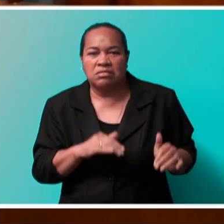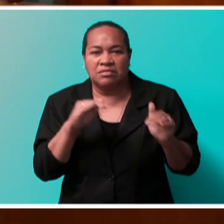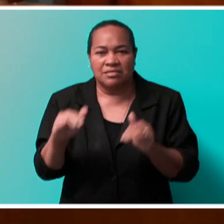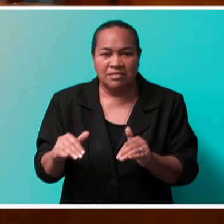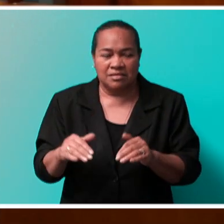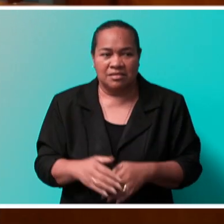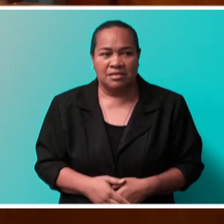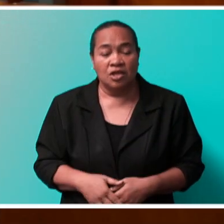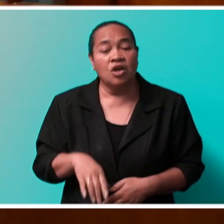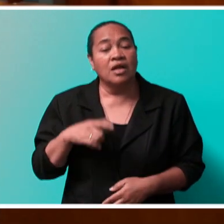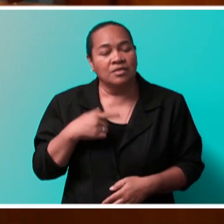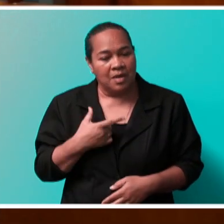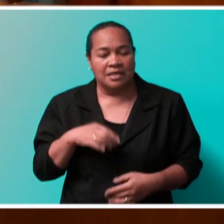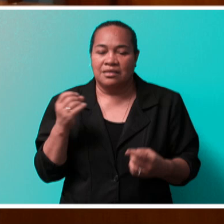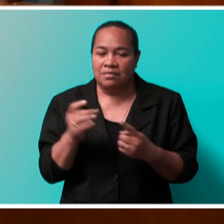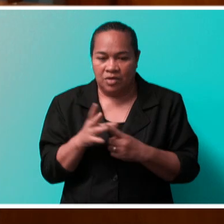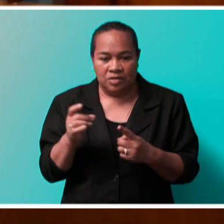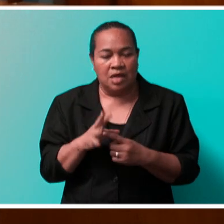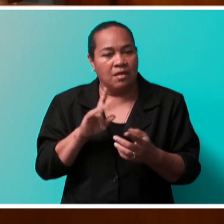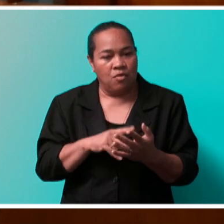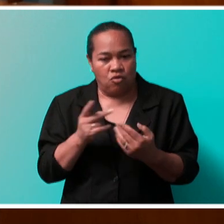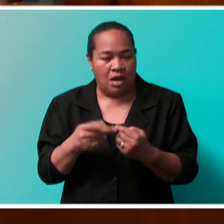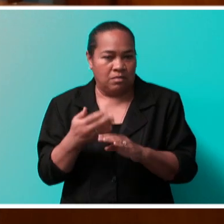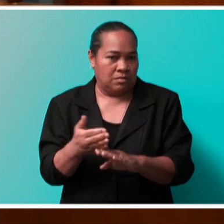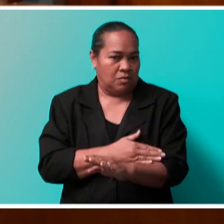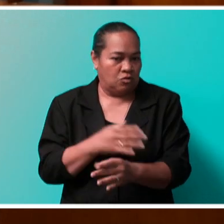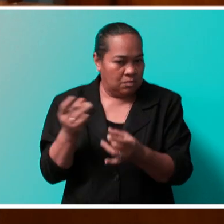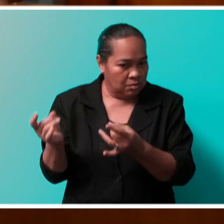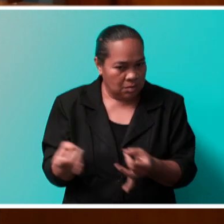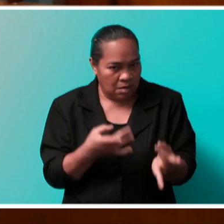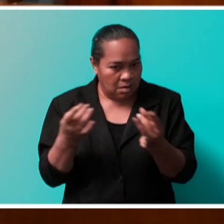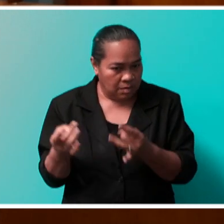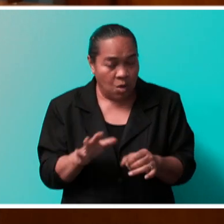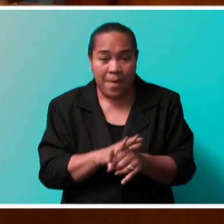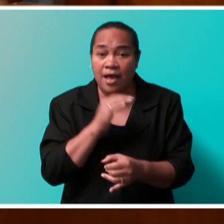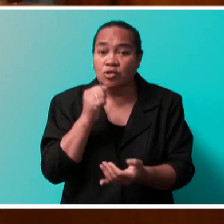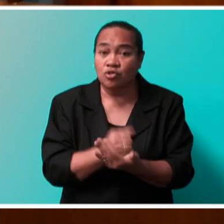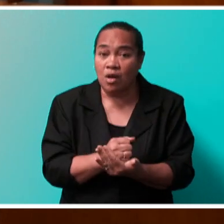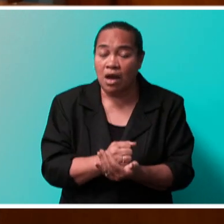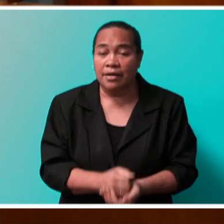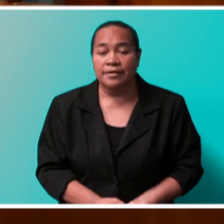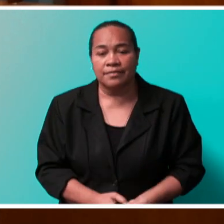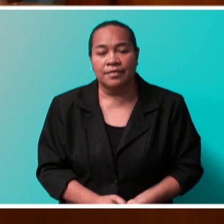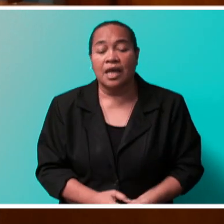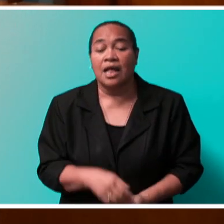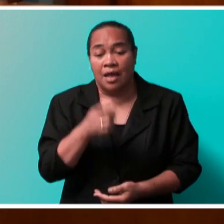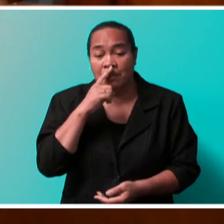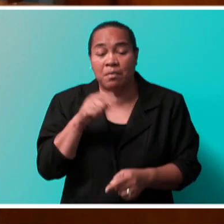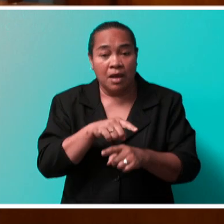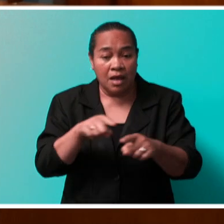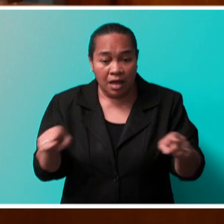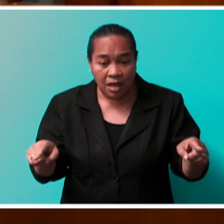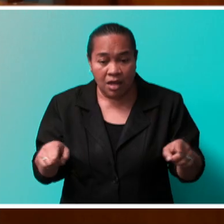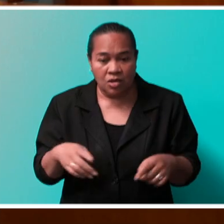PACE program is so important. It is about making sure that people are not asked